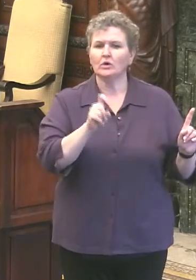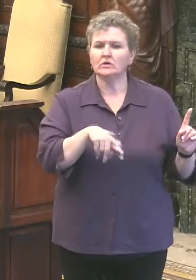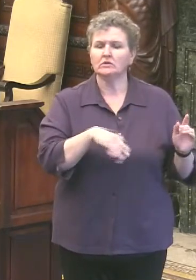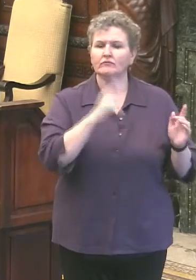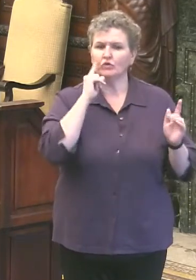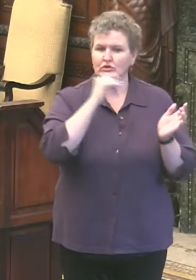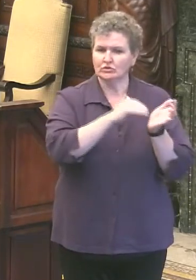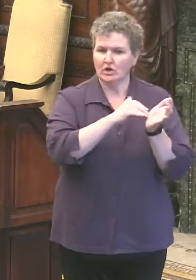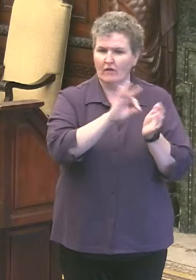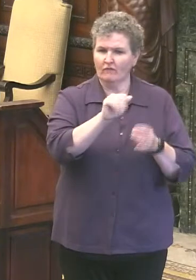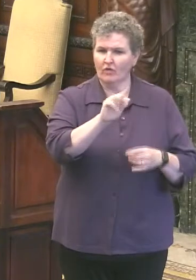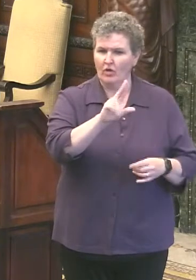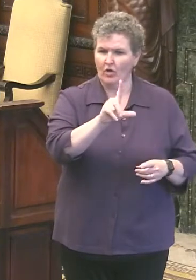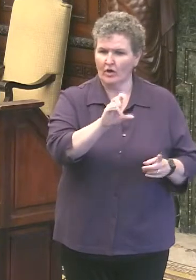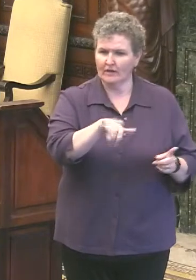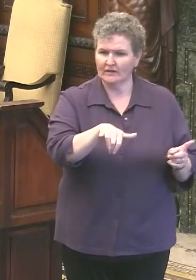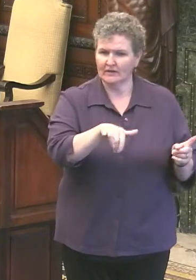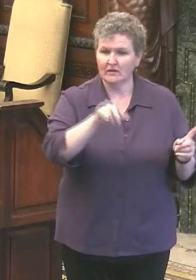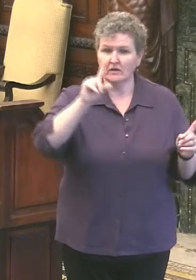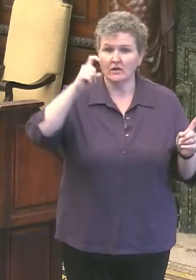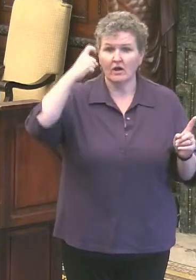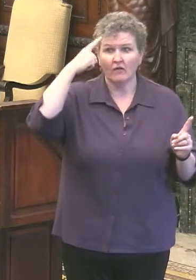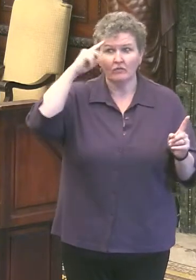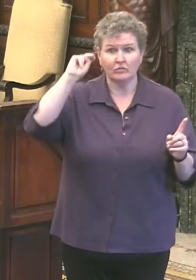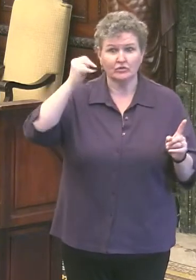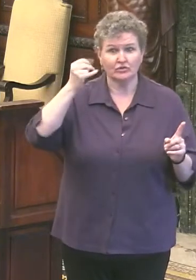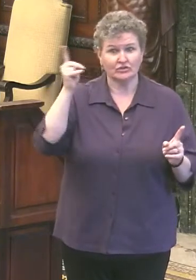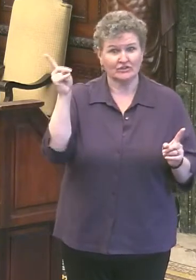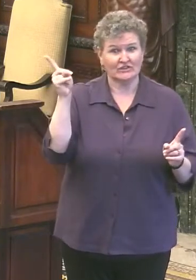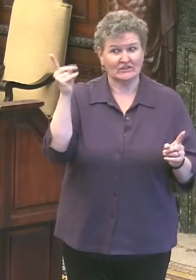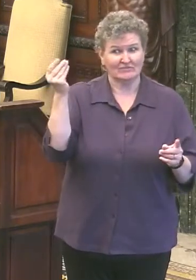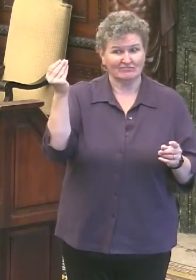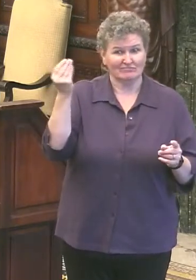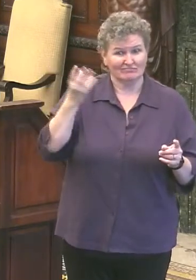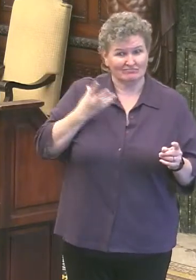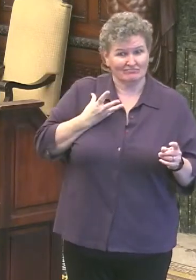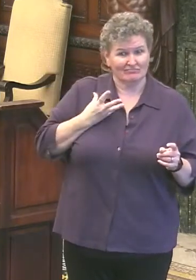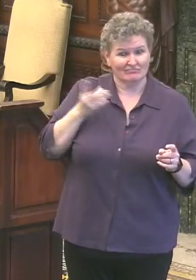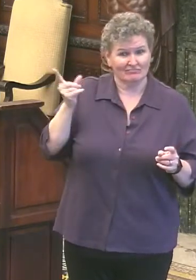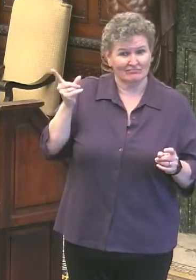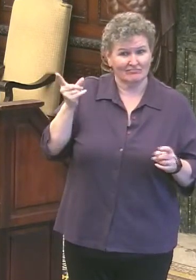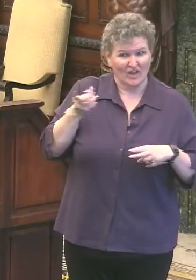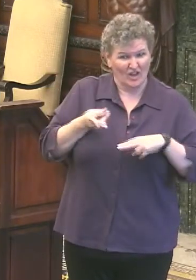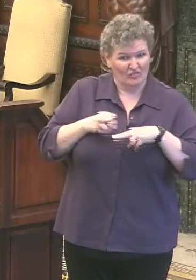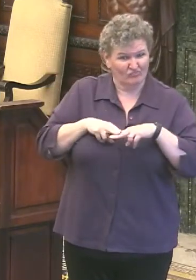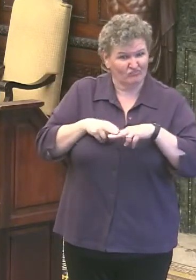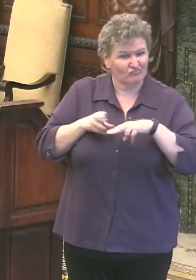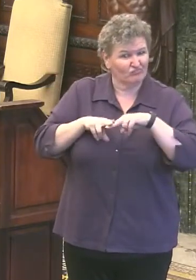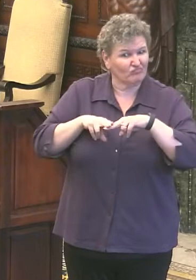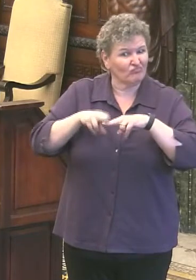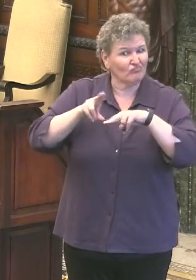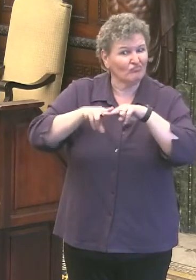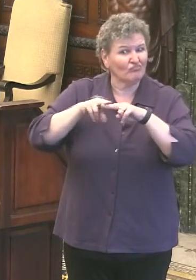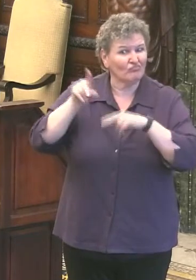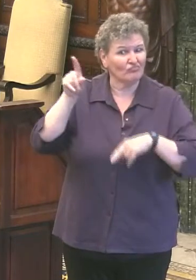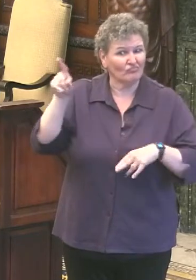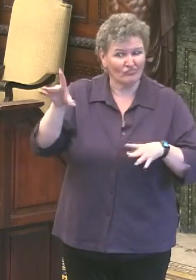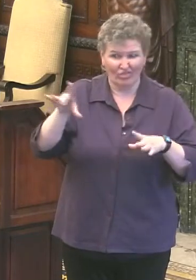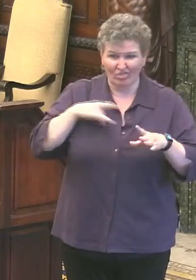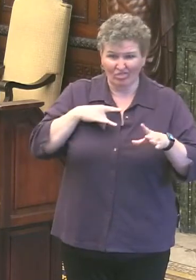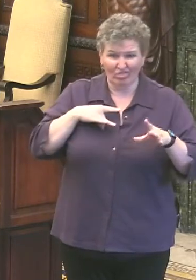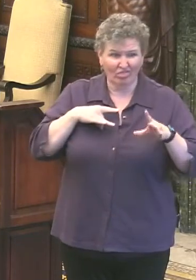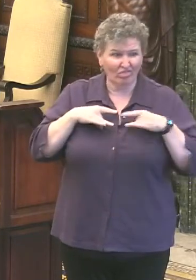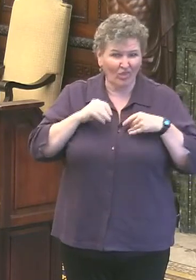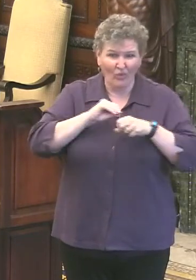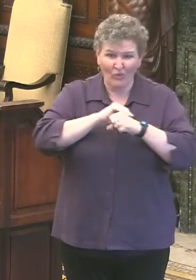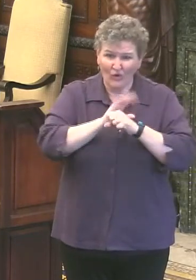The governor of New Jersey has let us know that there's been an uptake of infections in his state, and